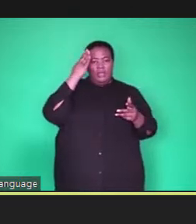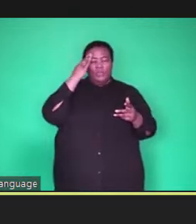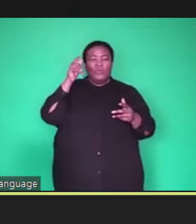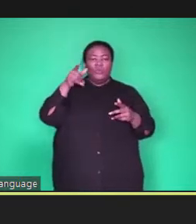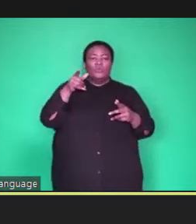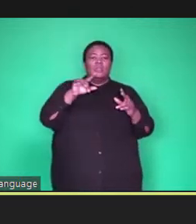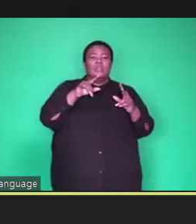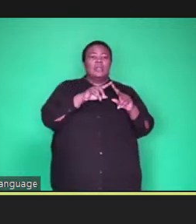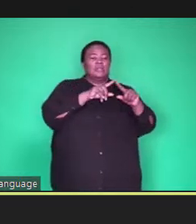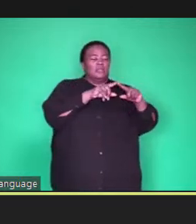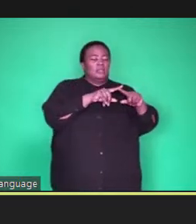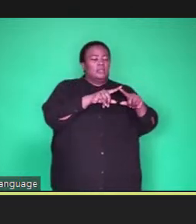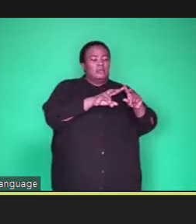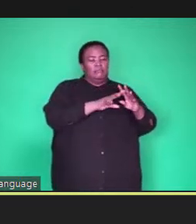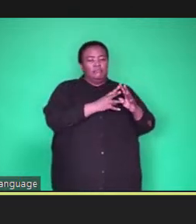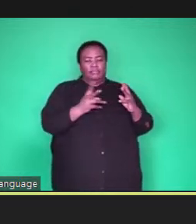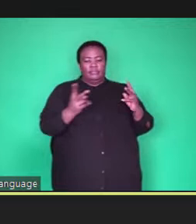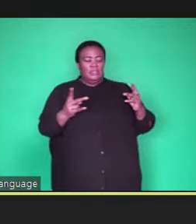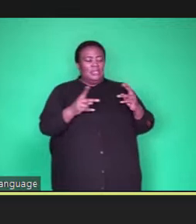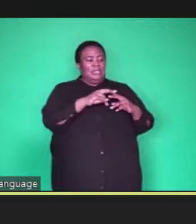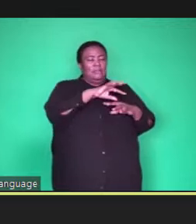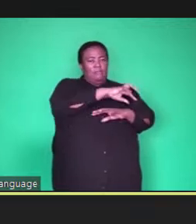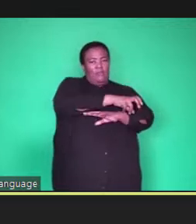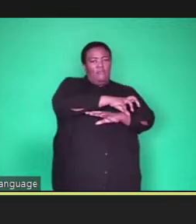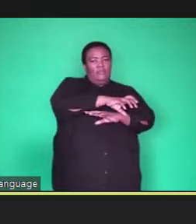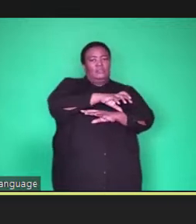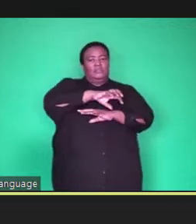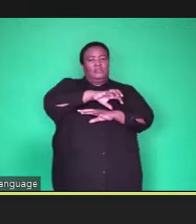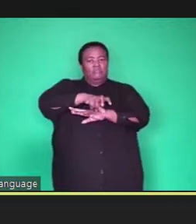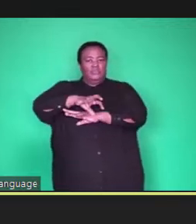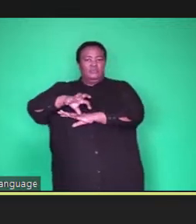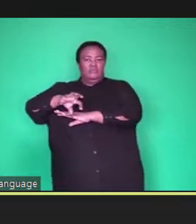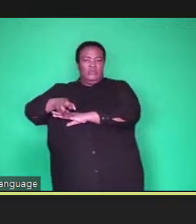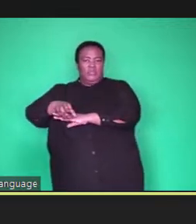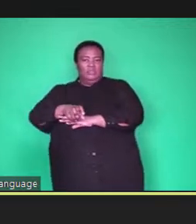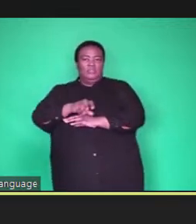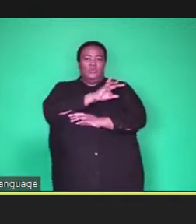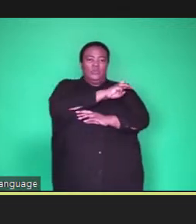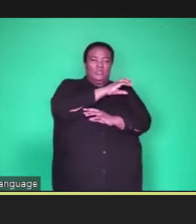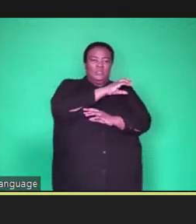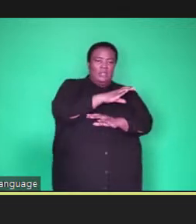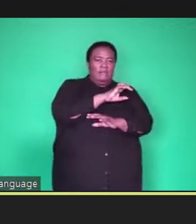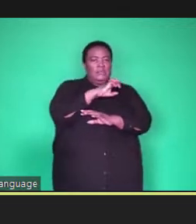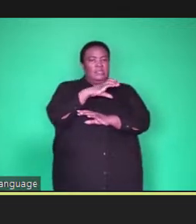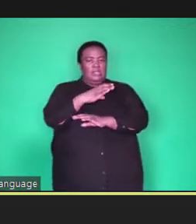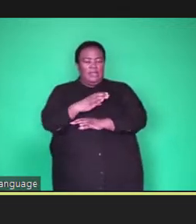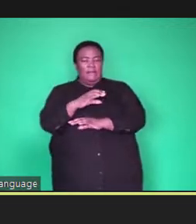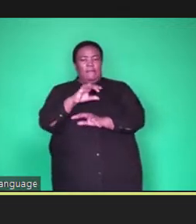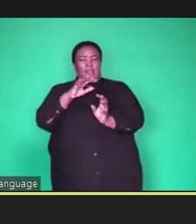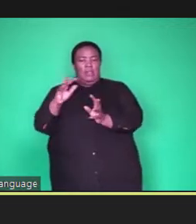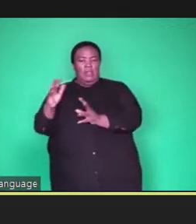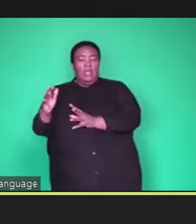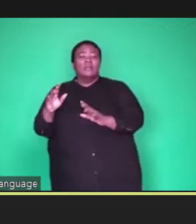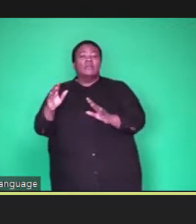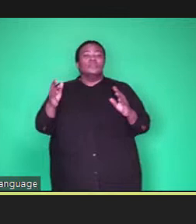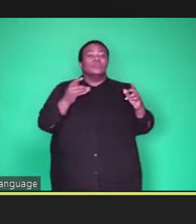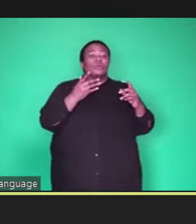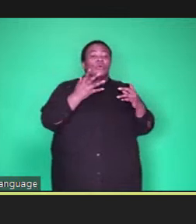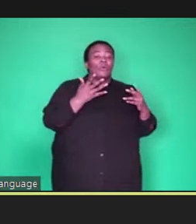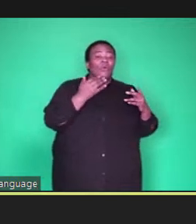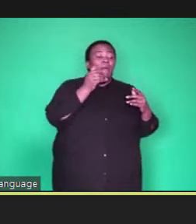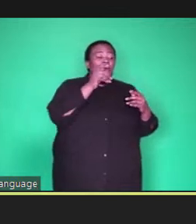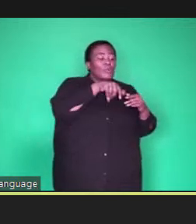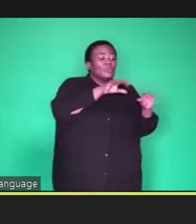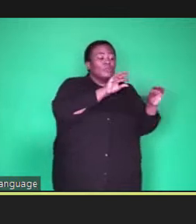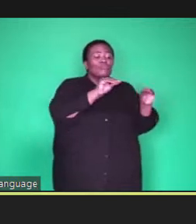Western Cape, Eastern Cape, etc. For those who migrated from another province in, where did you come from?